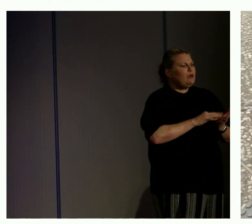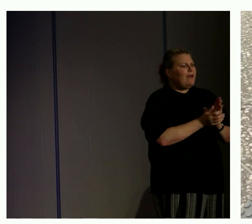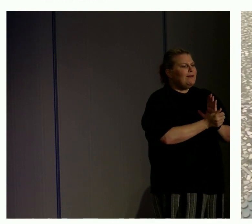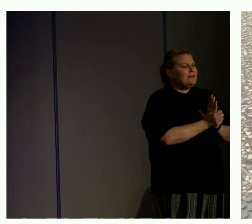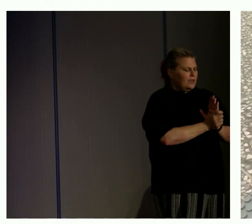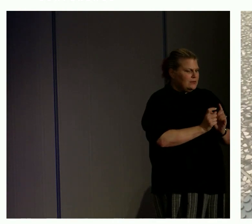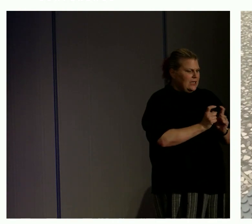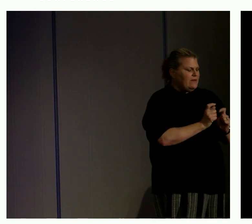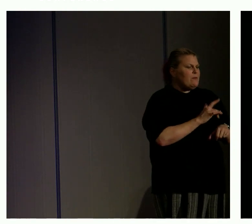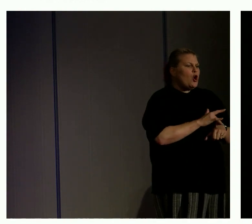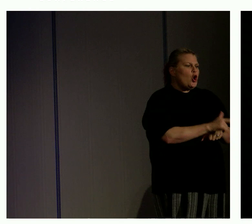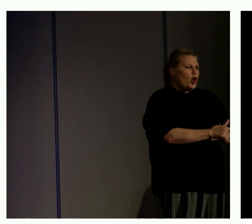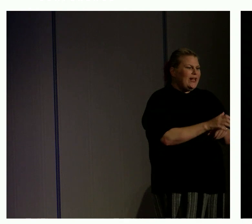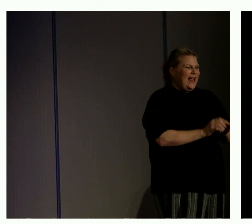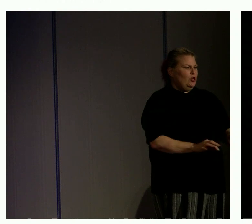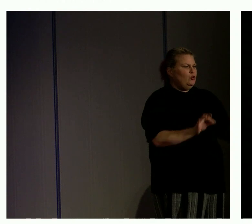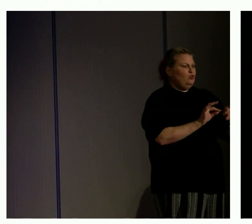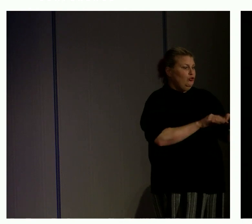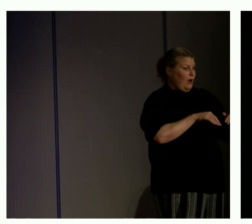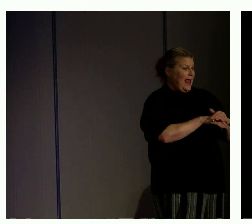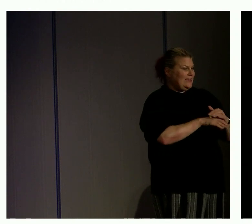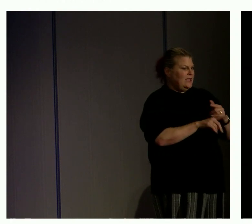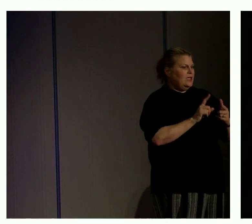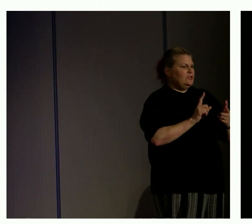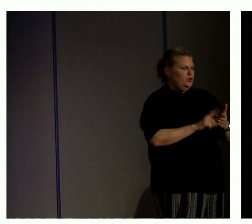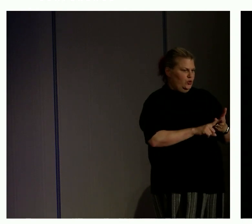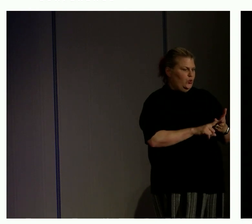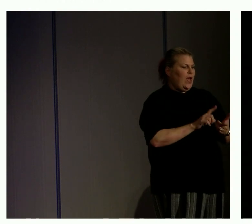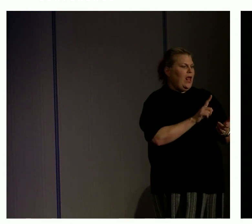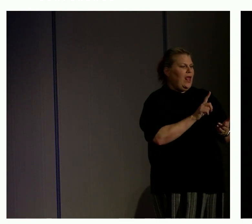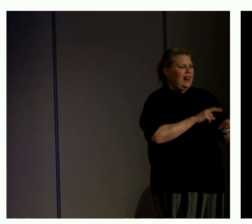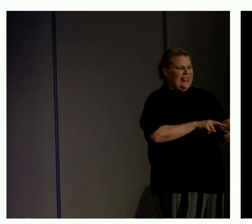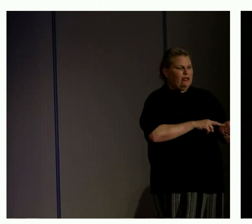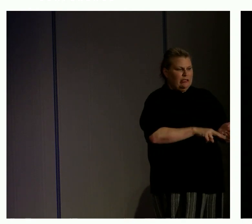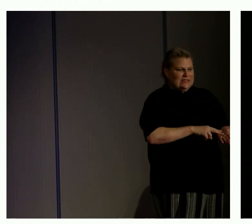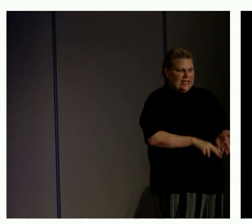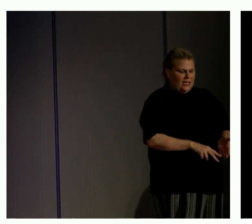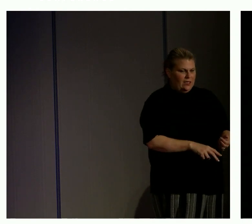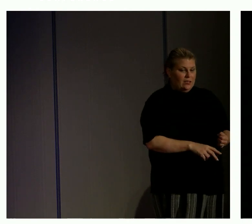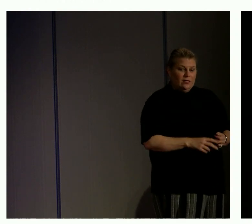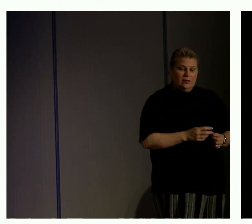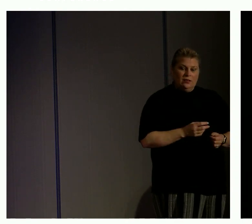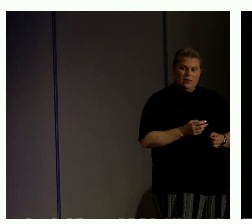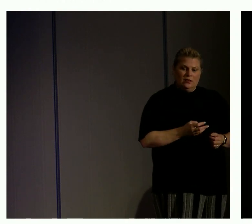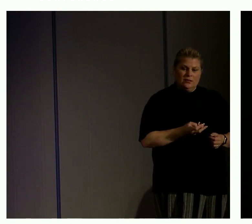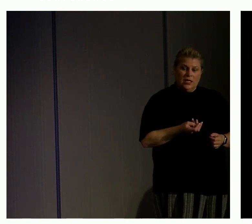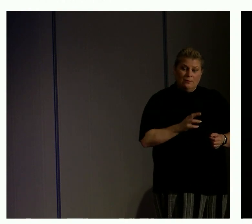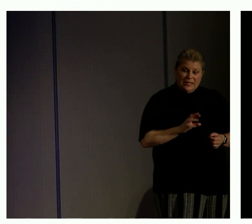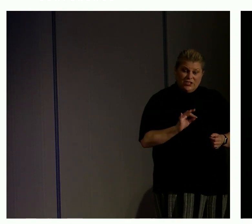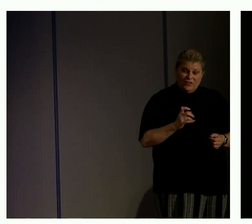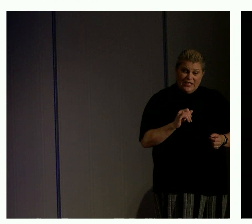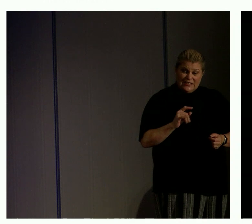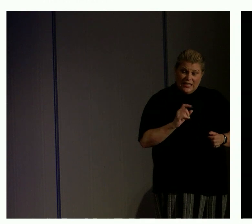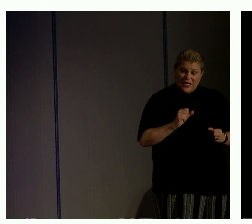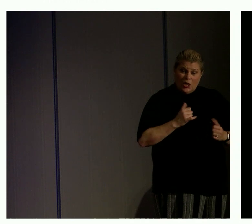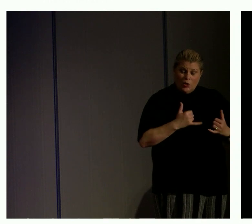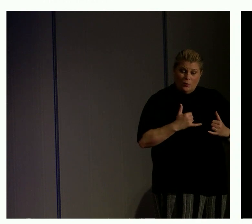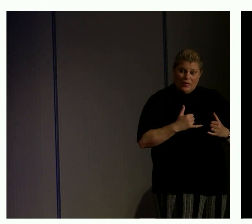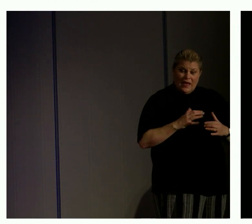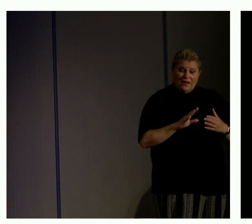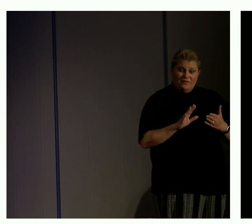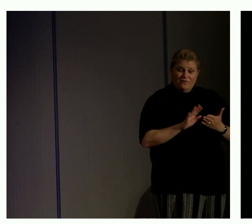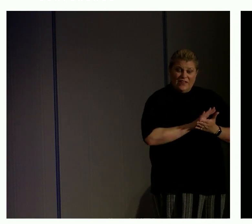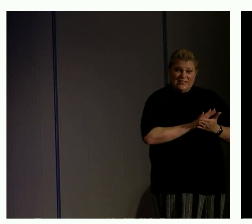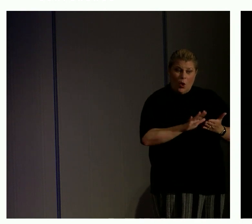giving them an early and crucial access to literacy. Mr. Fix-It, can you please fix the holes in the wall? Fix